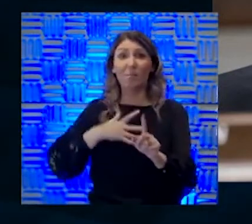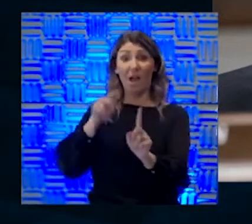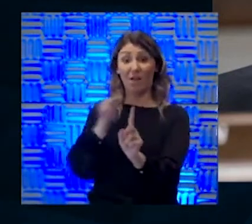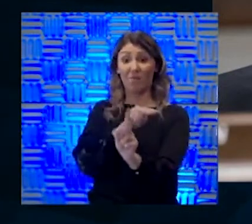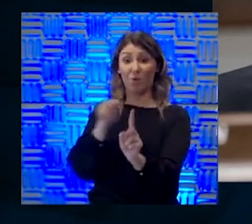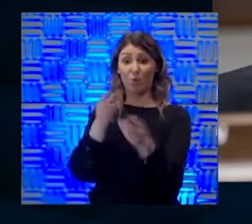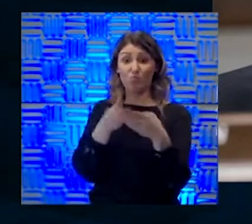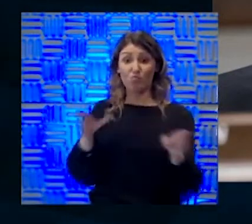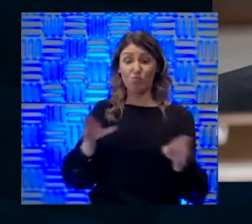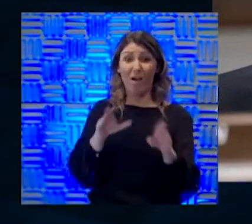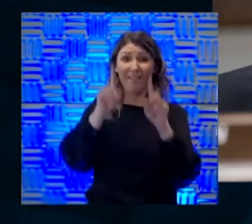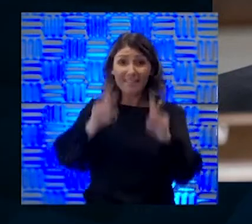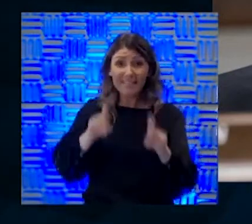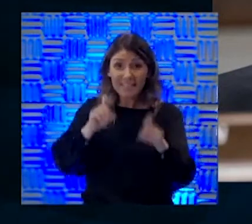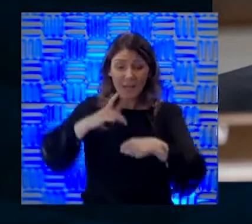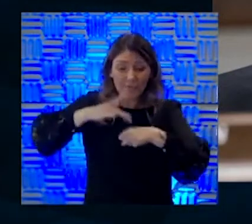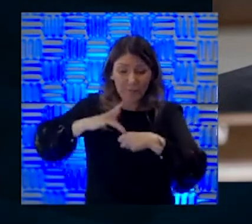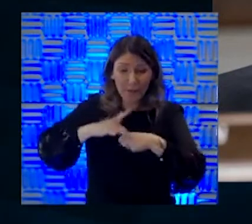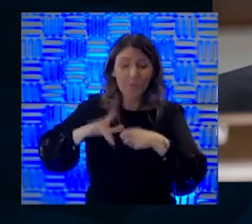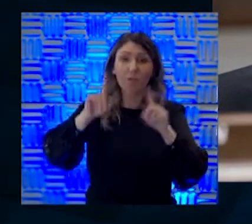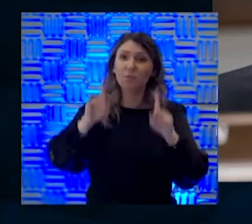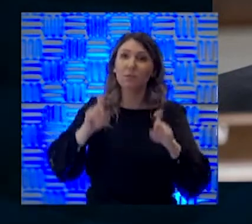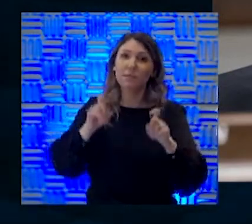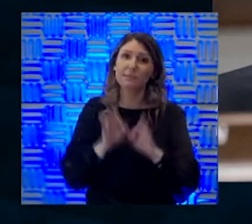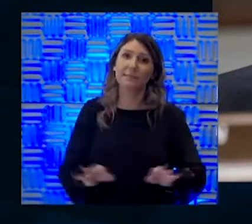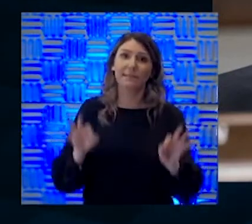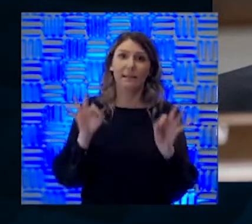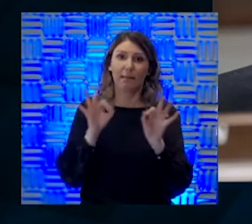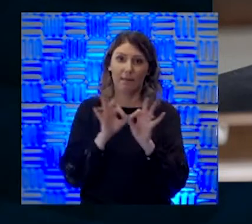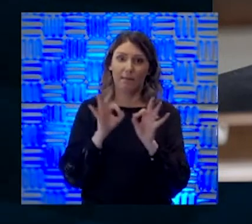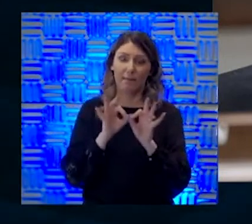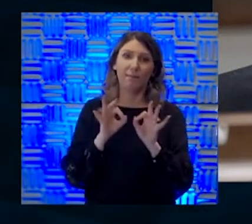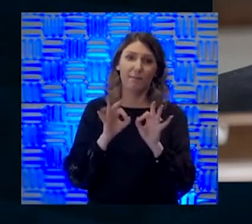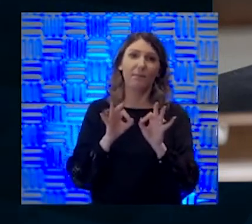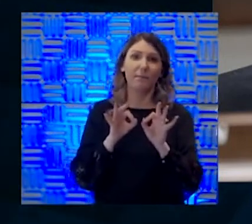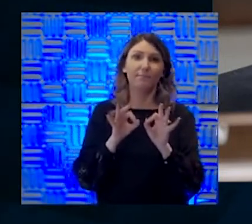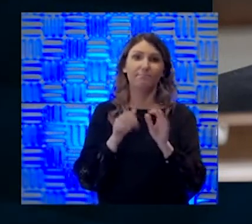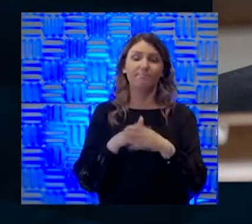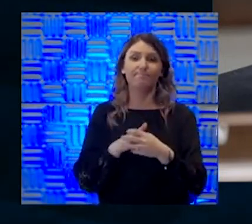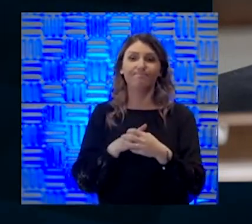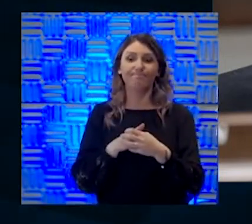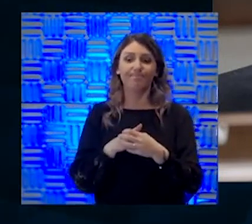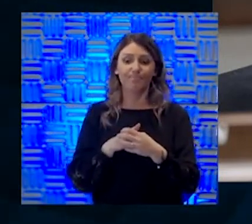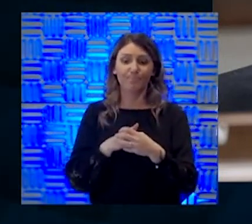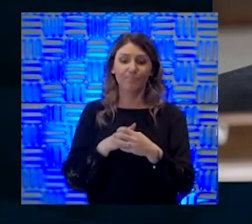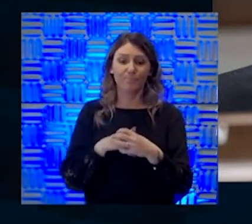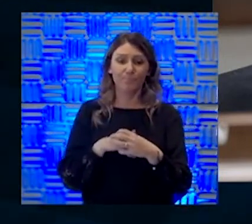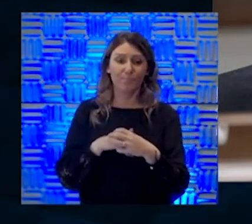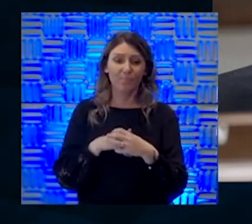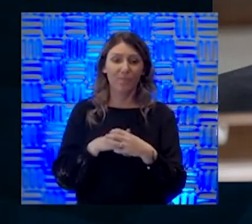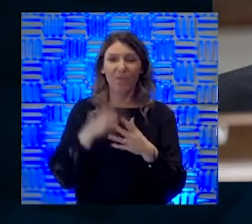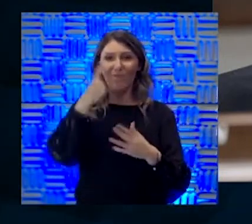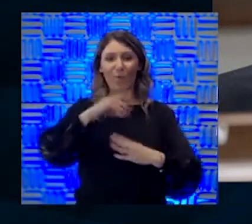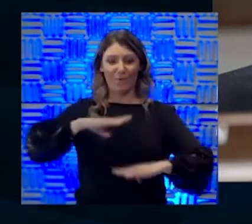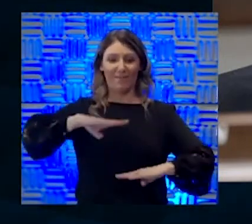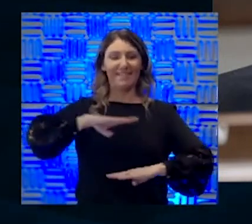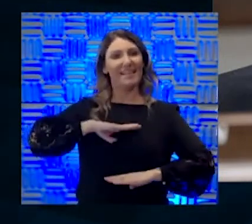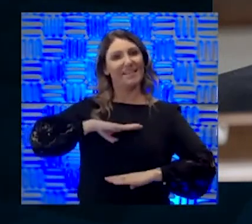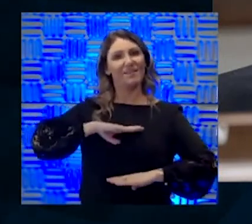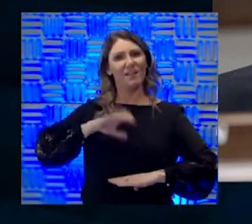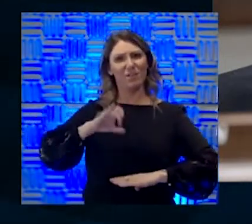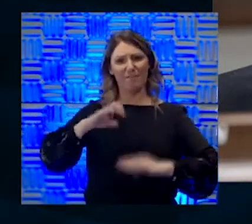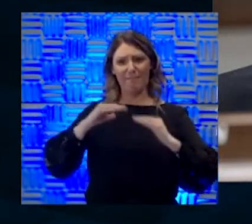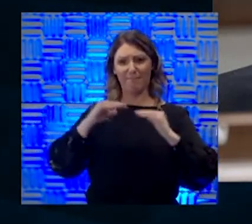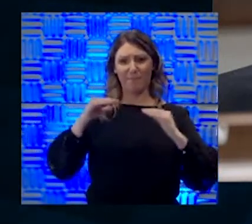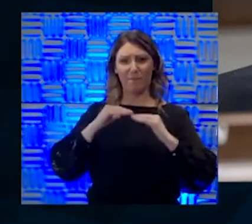broad testing, available testing, is the key to give us the satisfaction, the level of